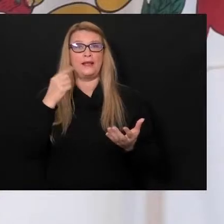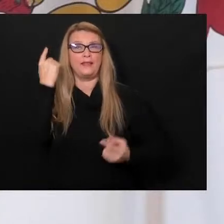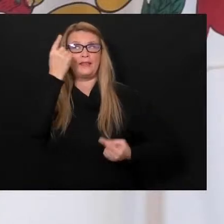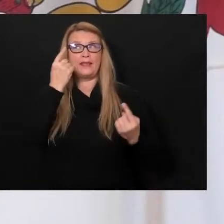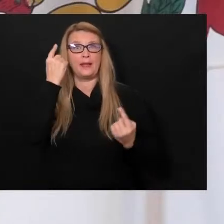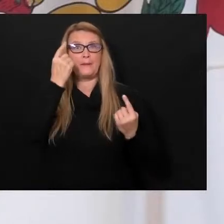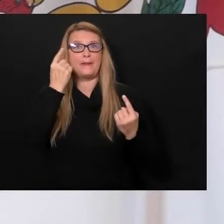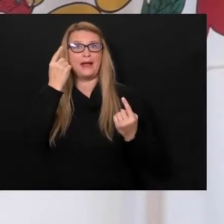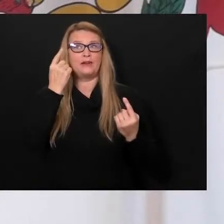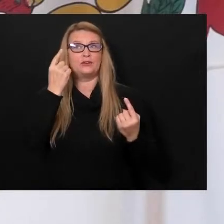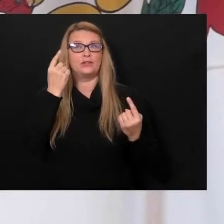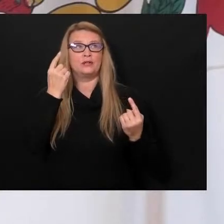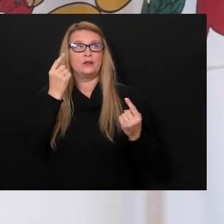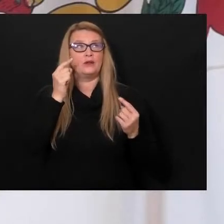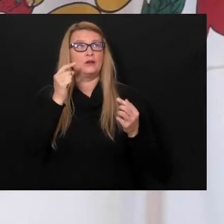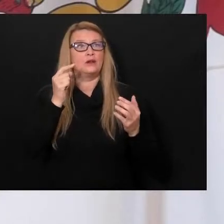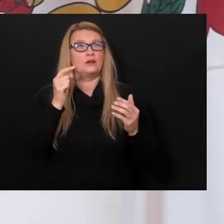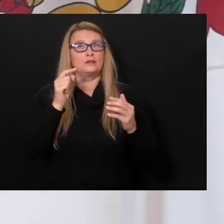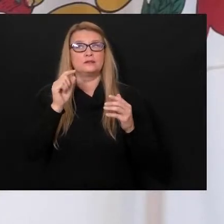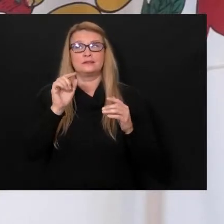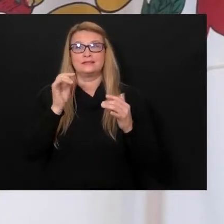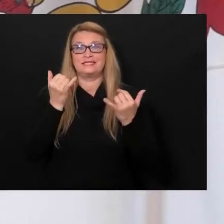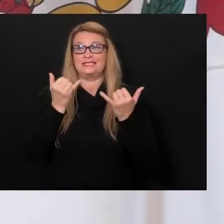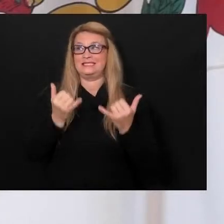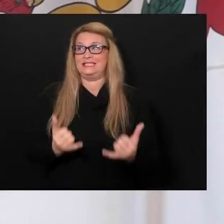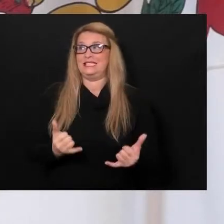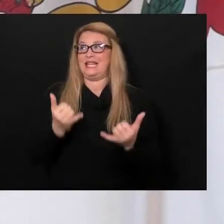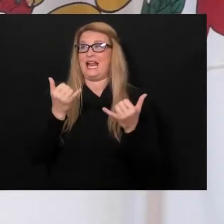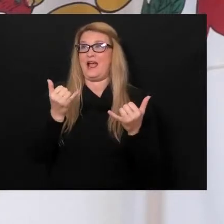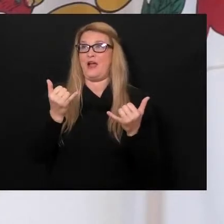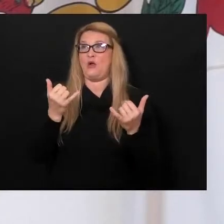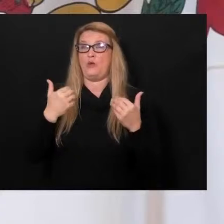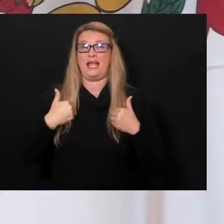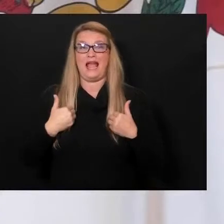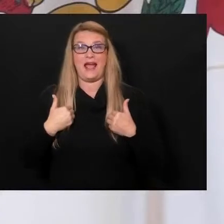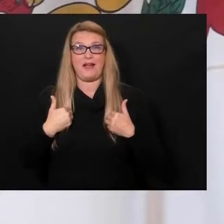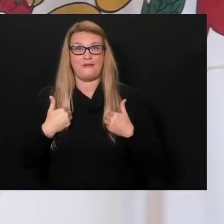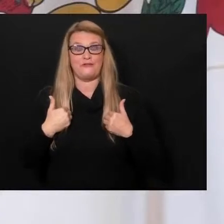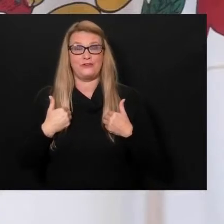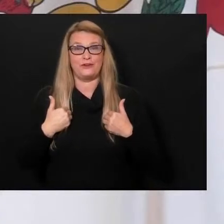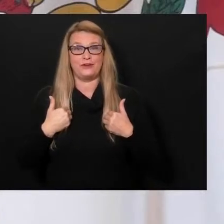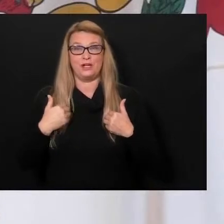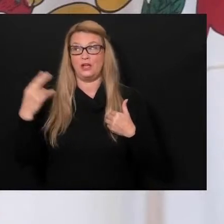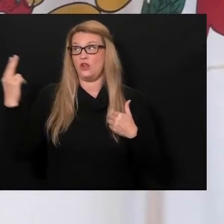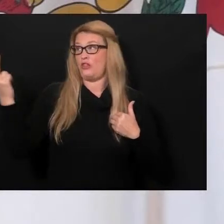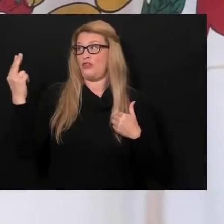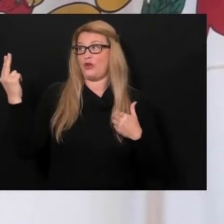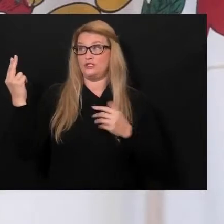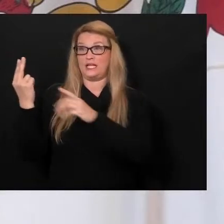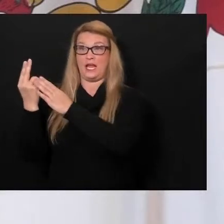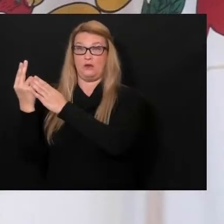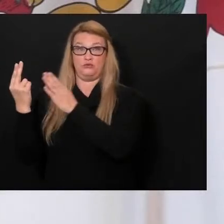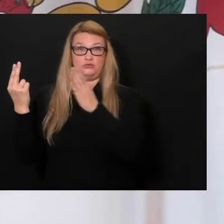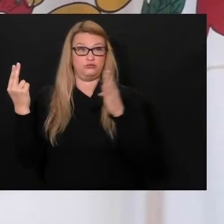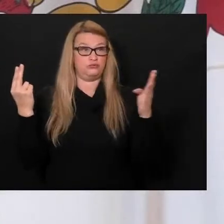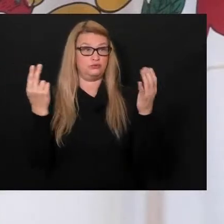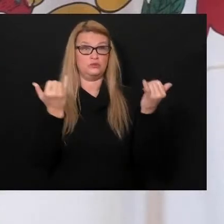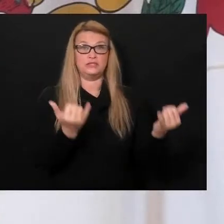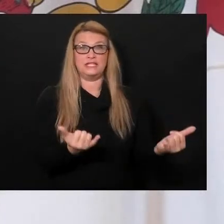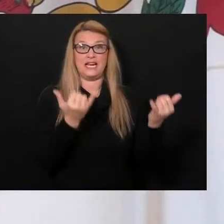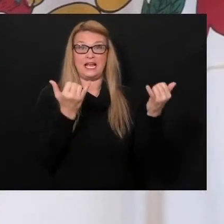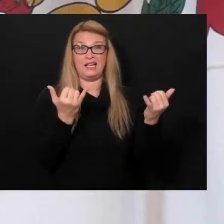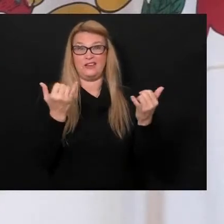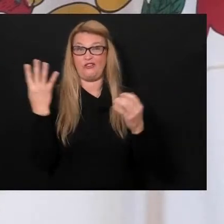what I'm basing that on is now we've gone from Thursday to today. So we've really been